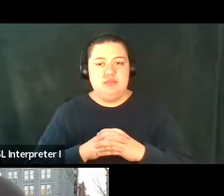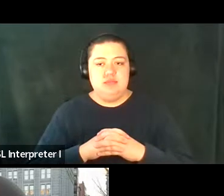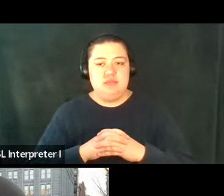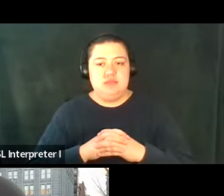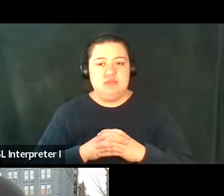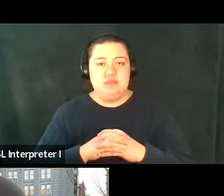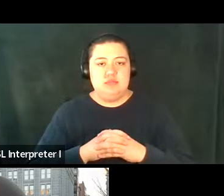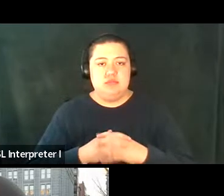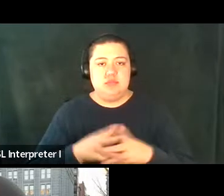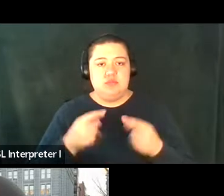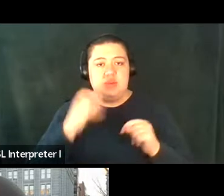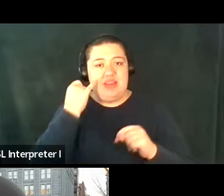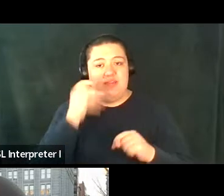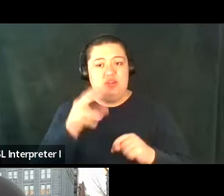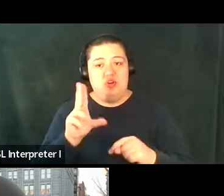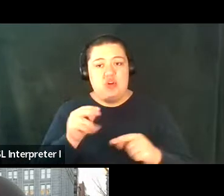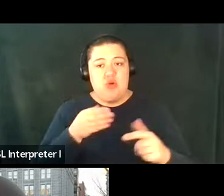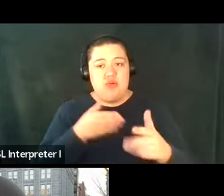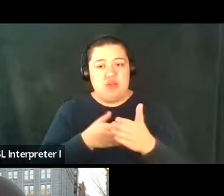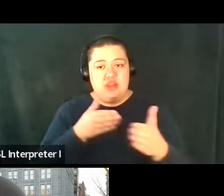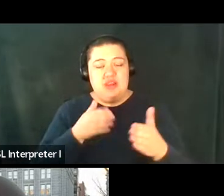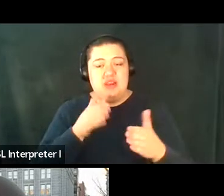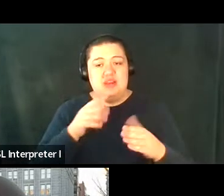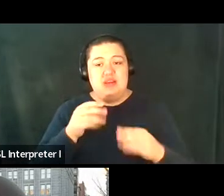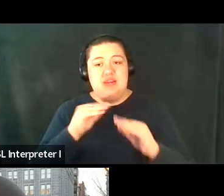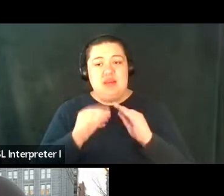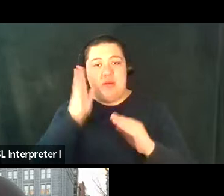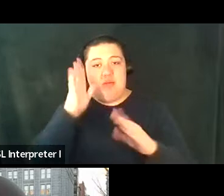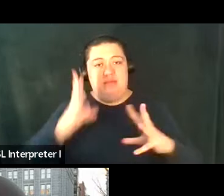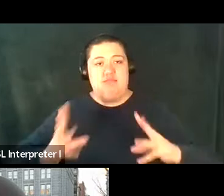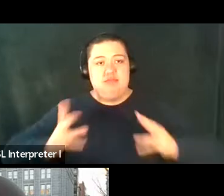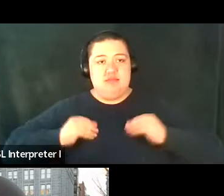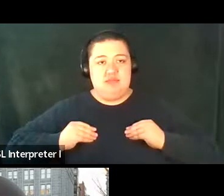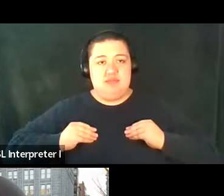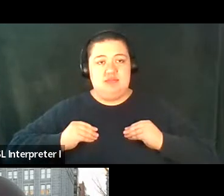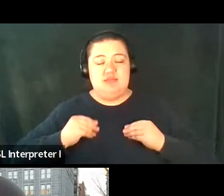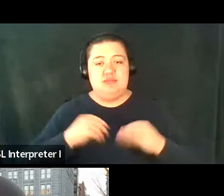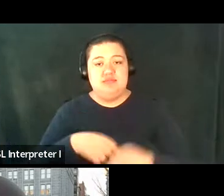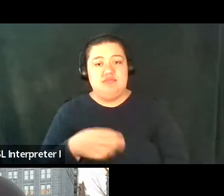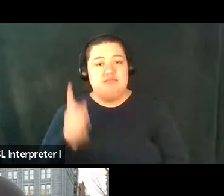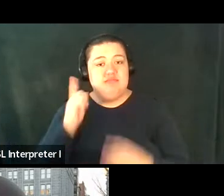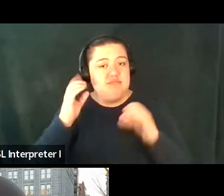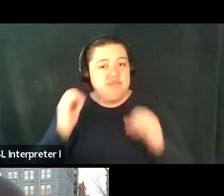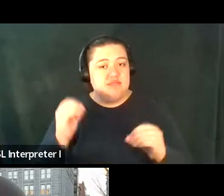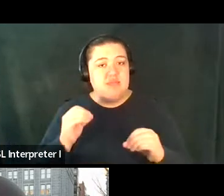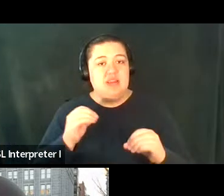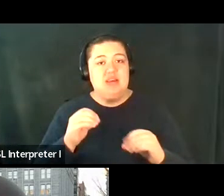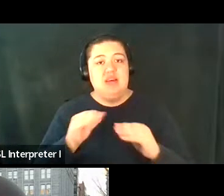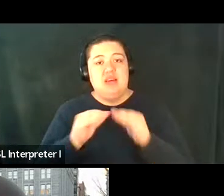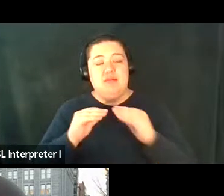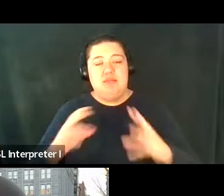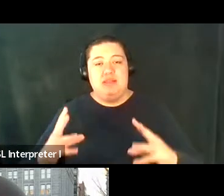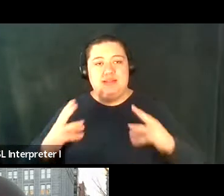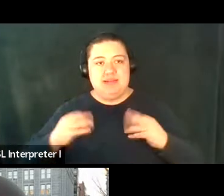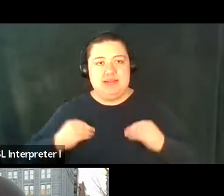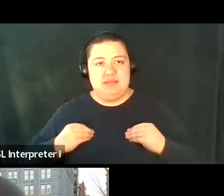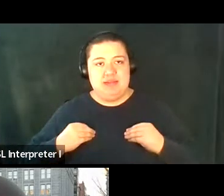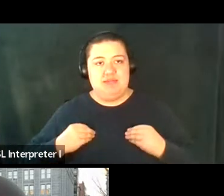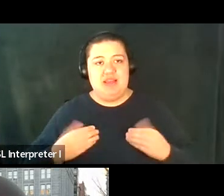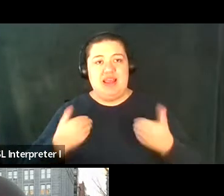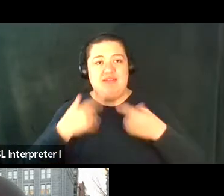Let's try, if there's no objection, the amendment will be accepted. Hearing no objection, the amendment is accepted. We